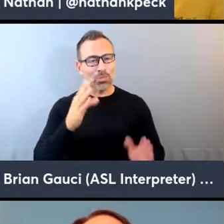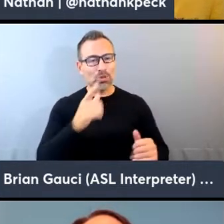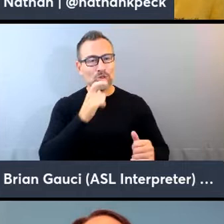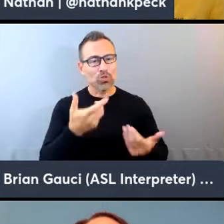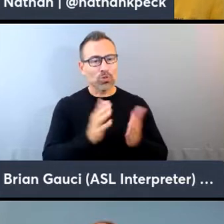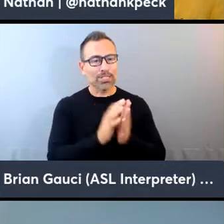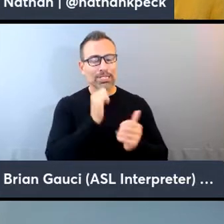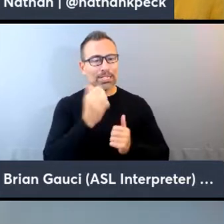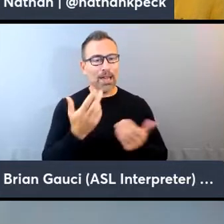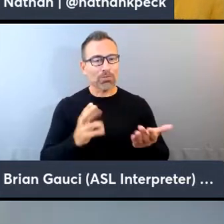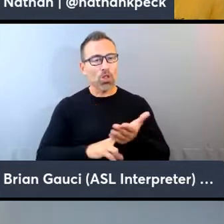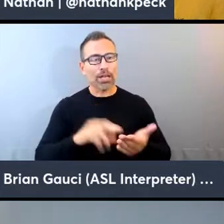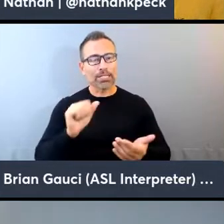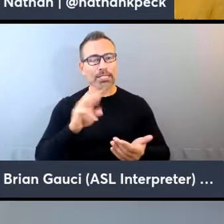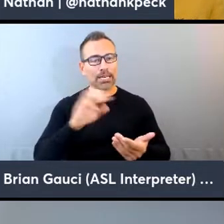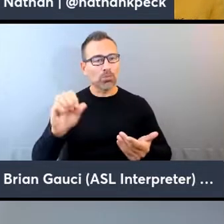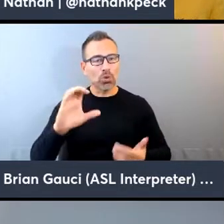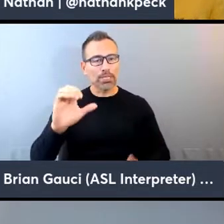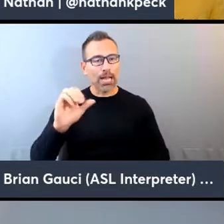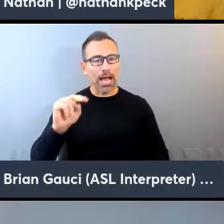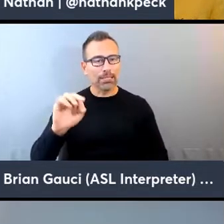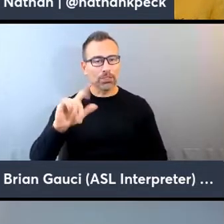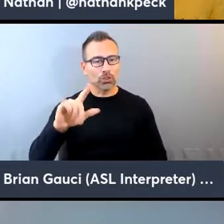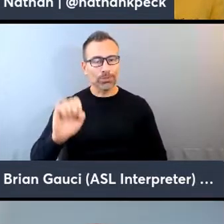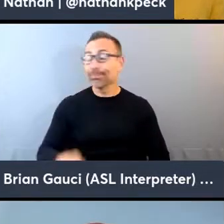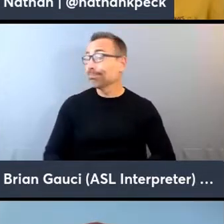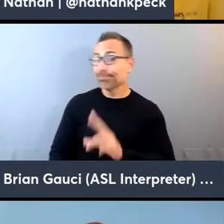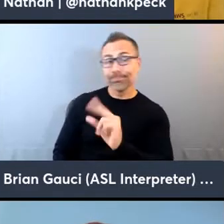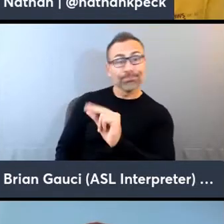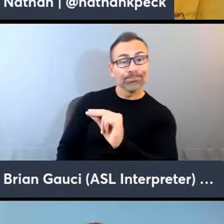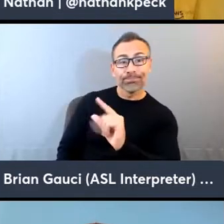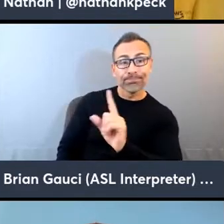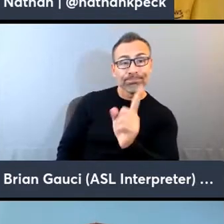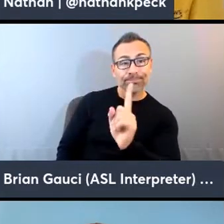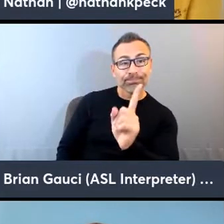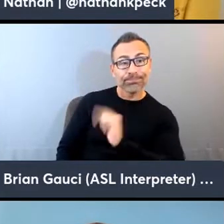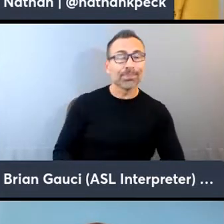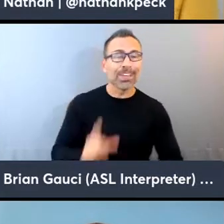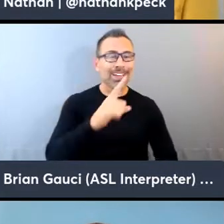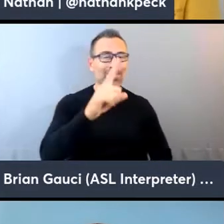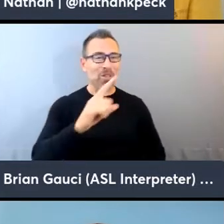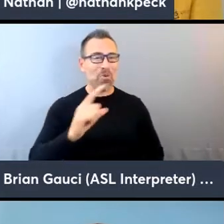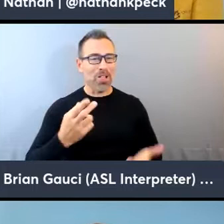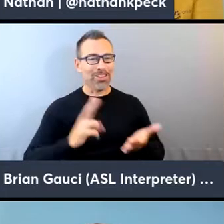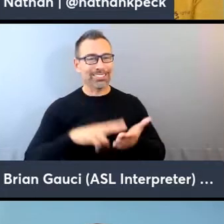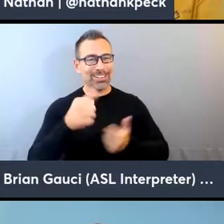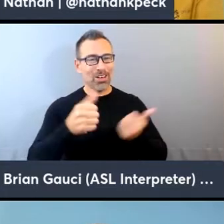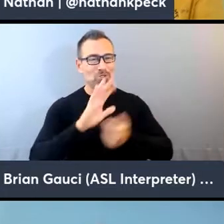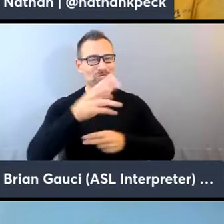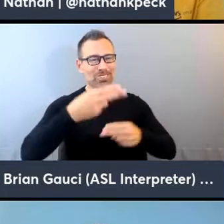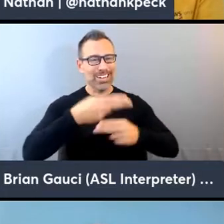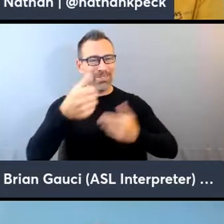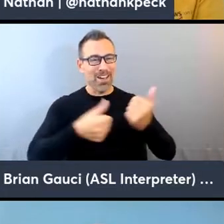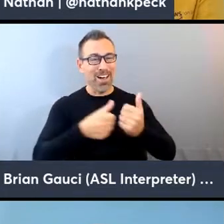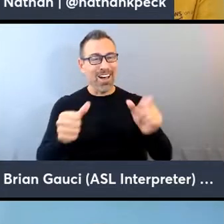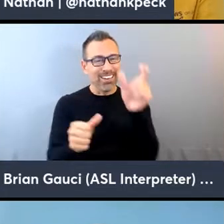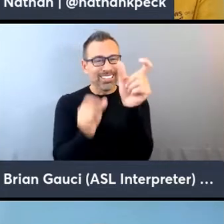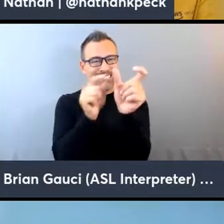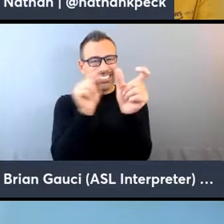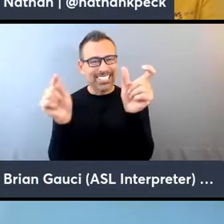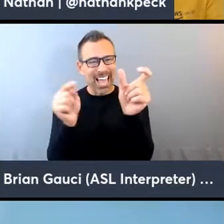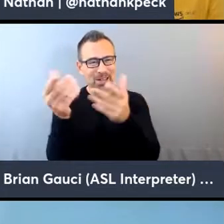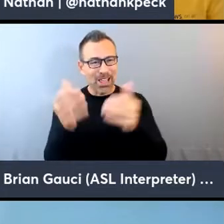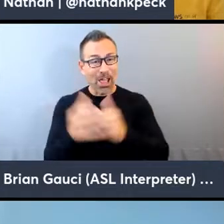AWS console. Not at all. They were actually logged in under your name on ServiceNow. They didn't even have an account